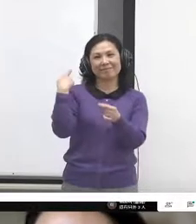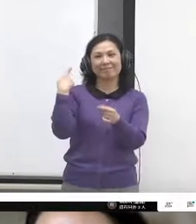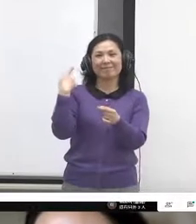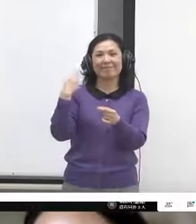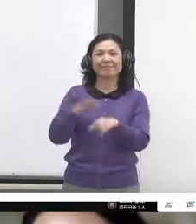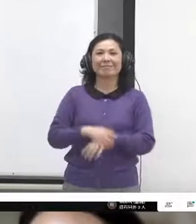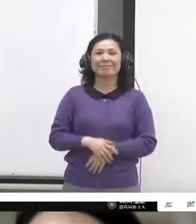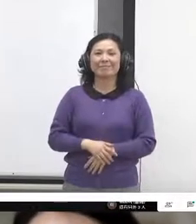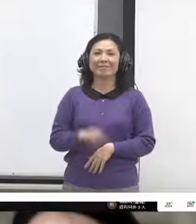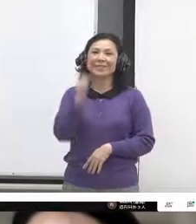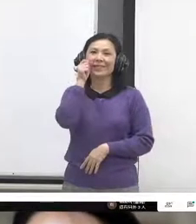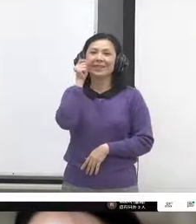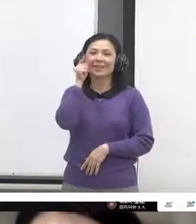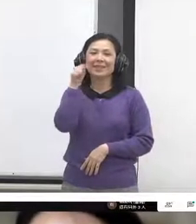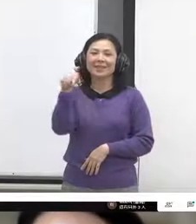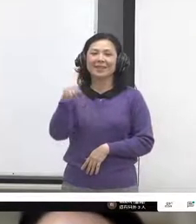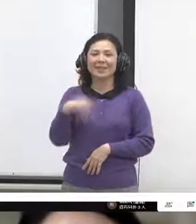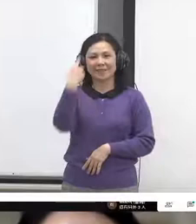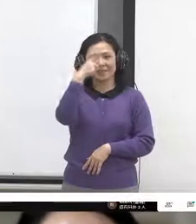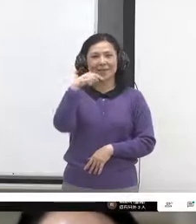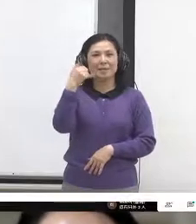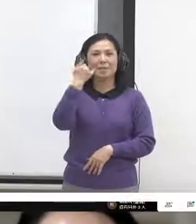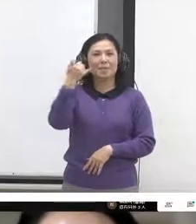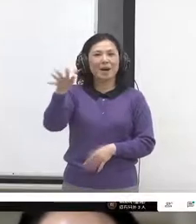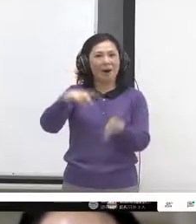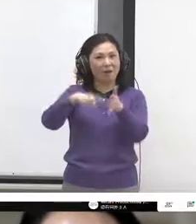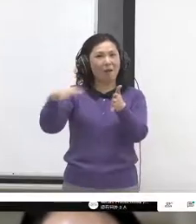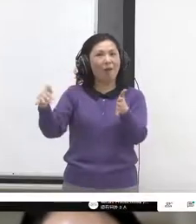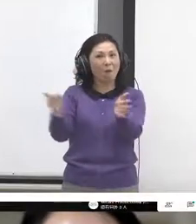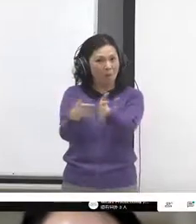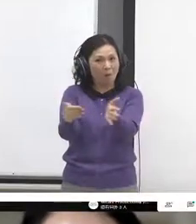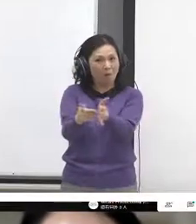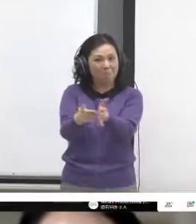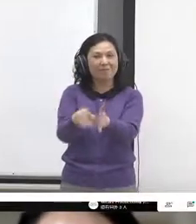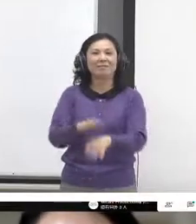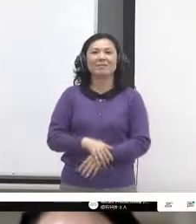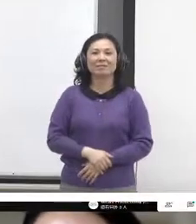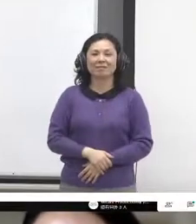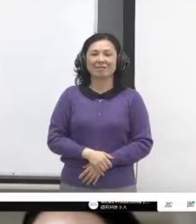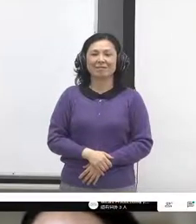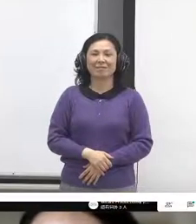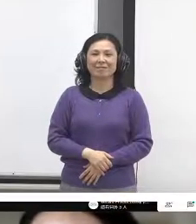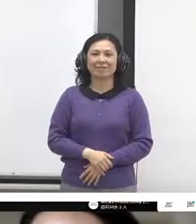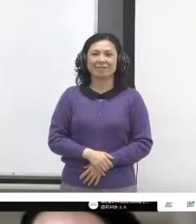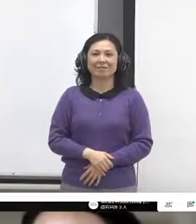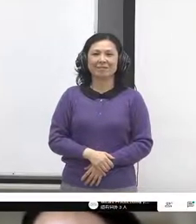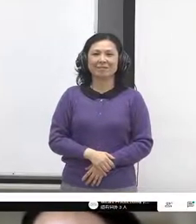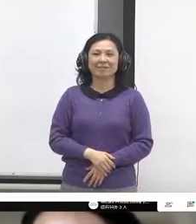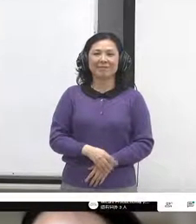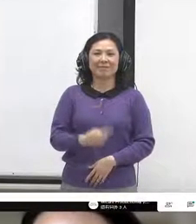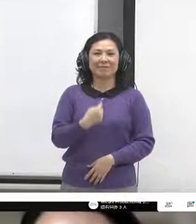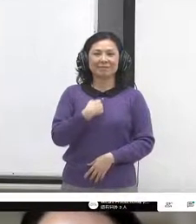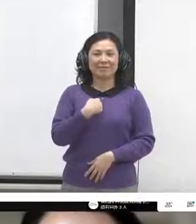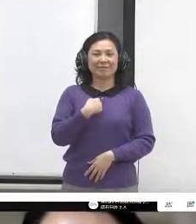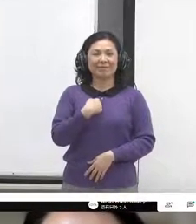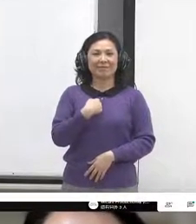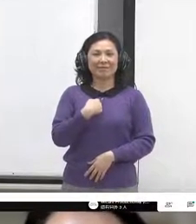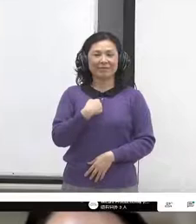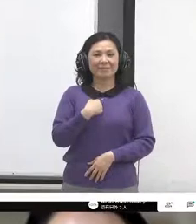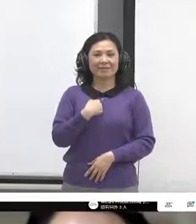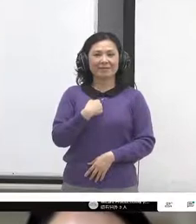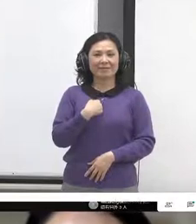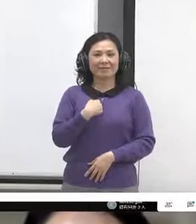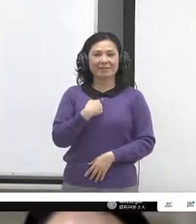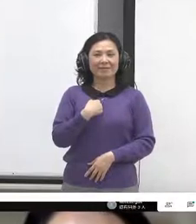Tainan FTO meet and hack, and I wrap up the Facing Ocean. So we are the kind of